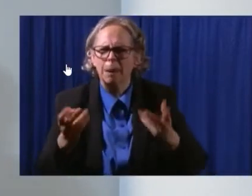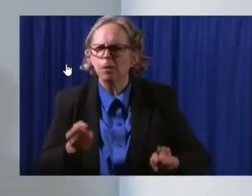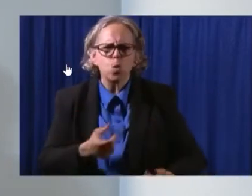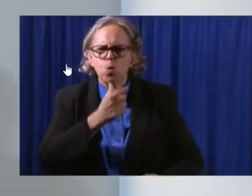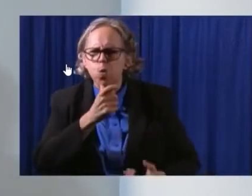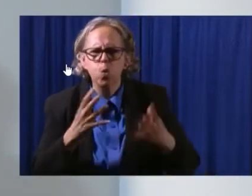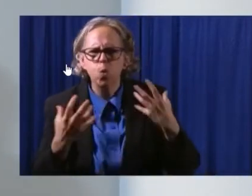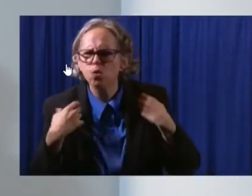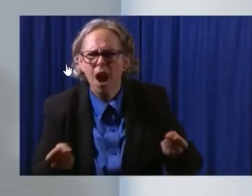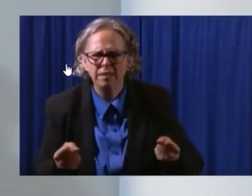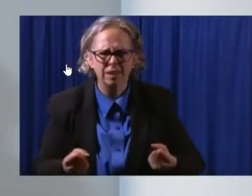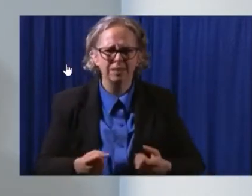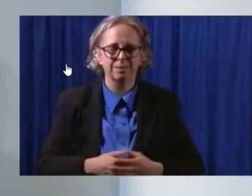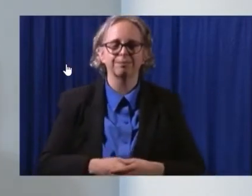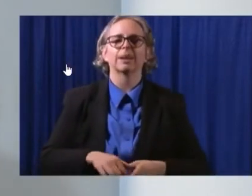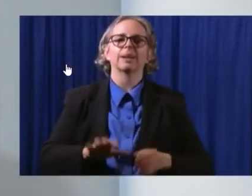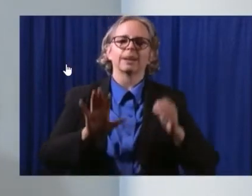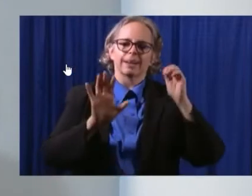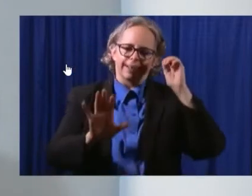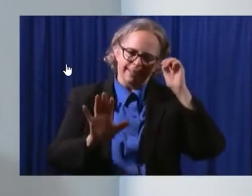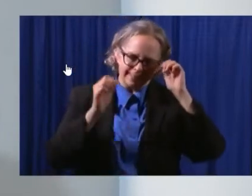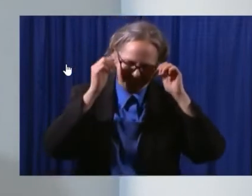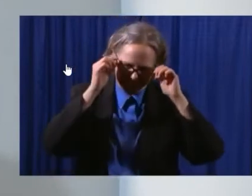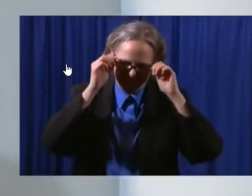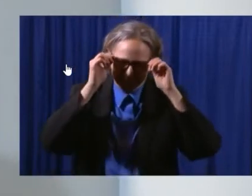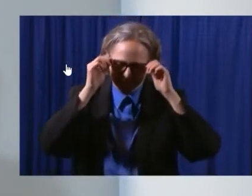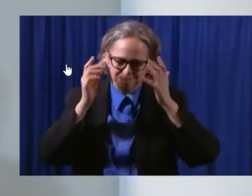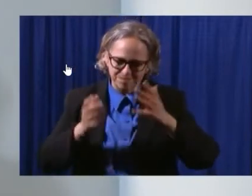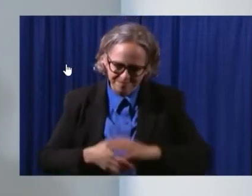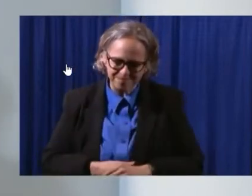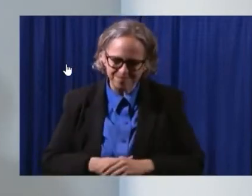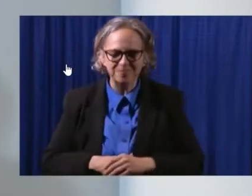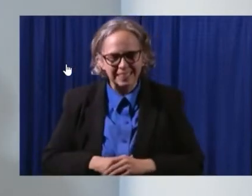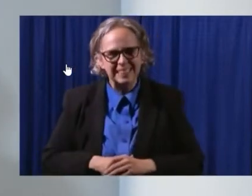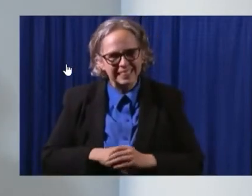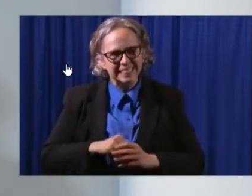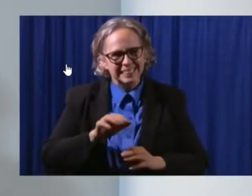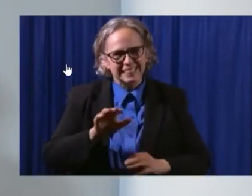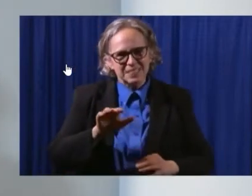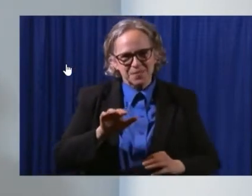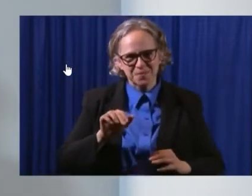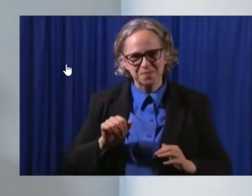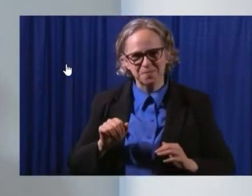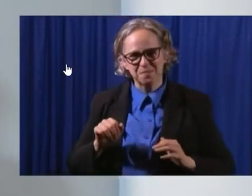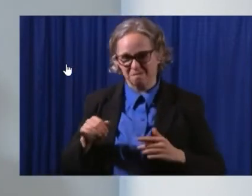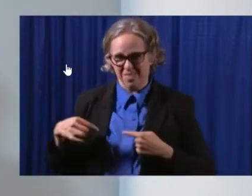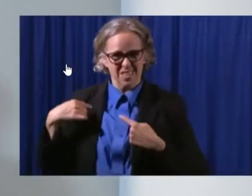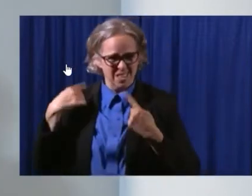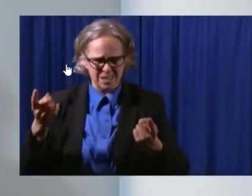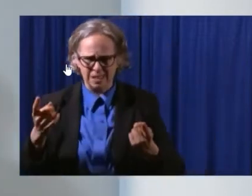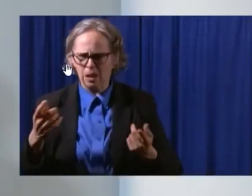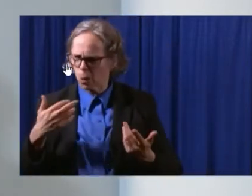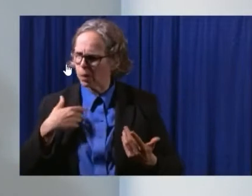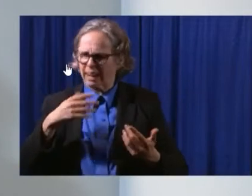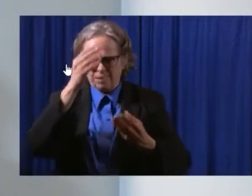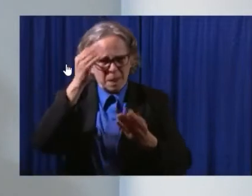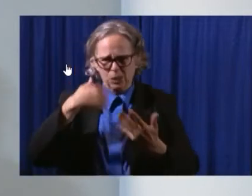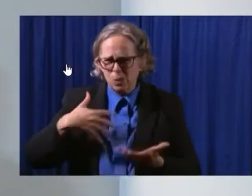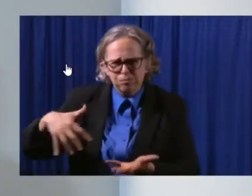numbers? And we've really worked hard on our data team on refining, clarifying, and sharing the coronavirus